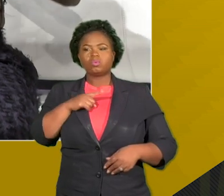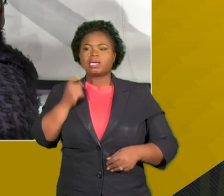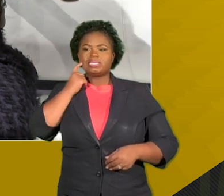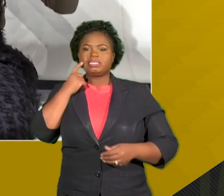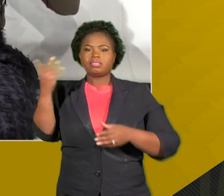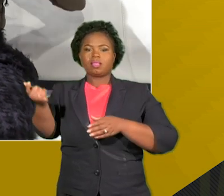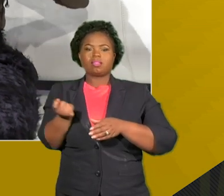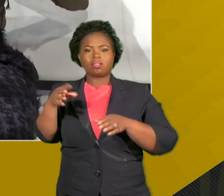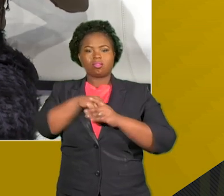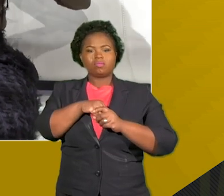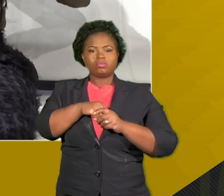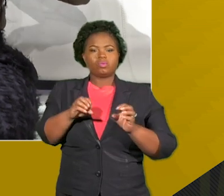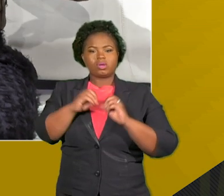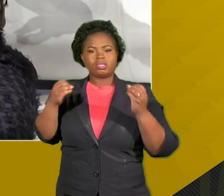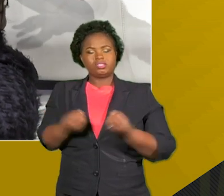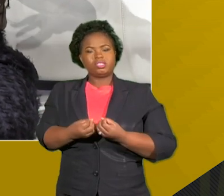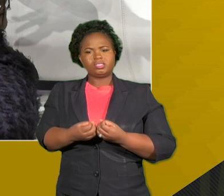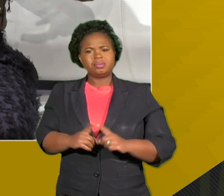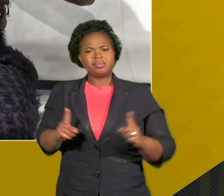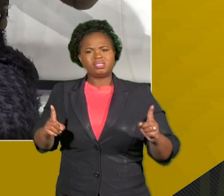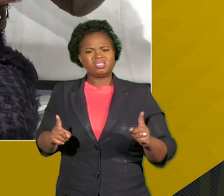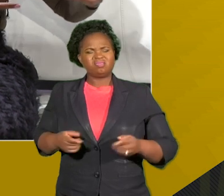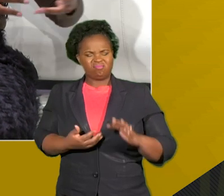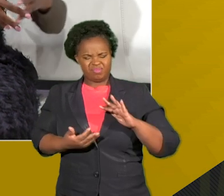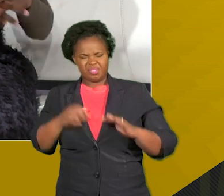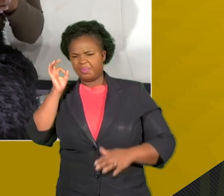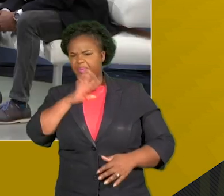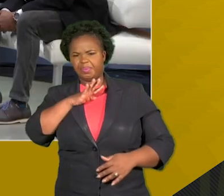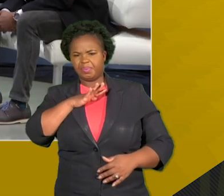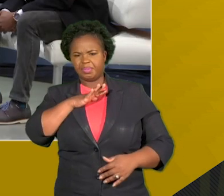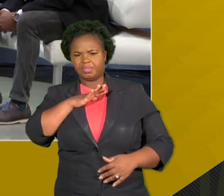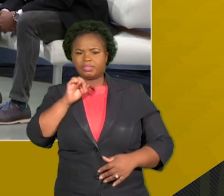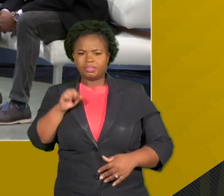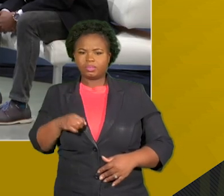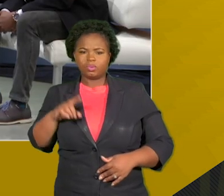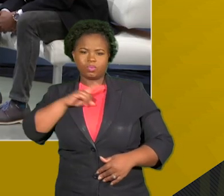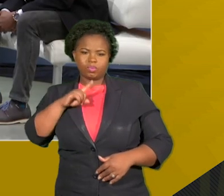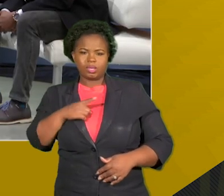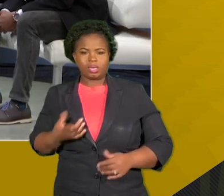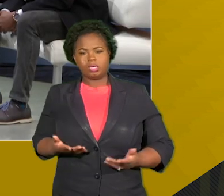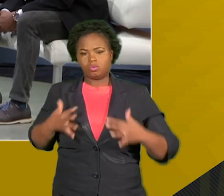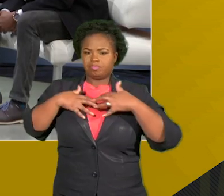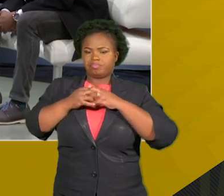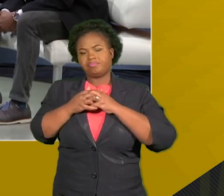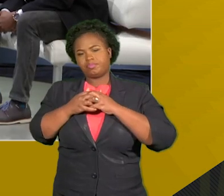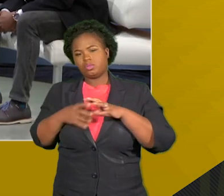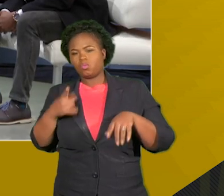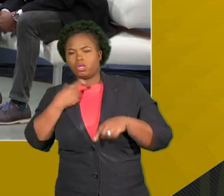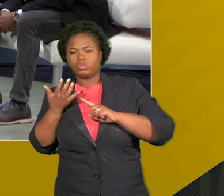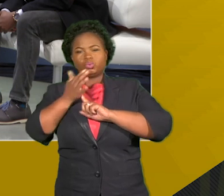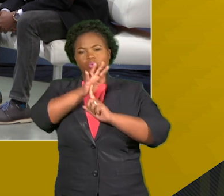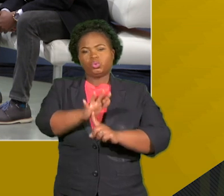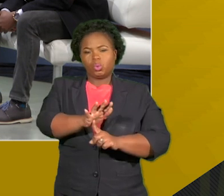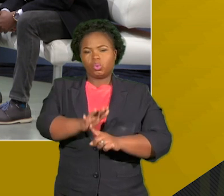into organizations and charities that they're not really passionate about. Mm. Everyone is starting a pet drive. Mang le